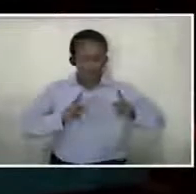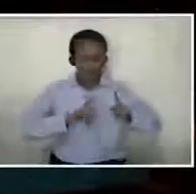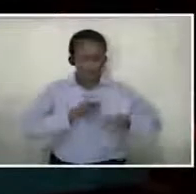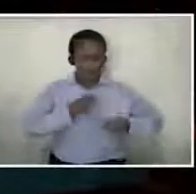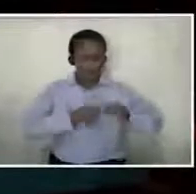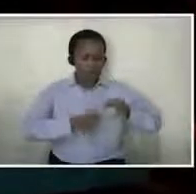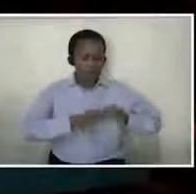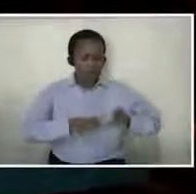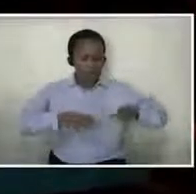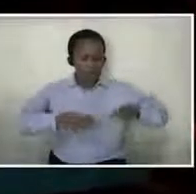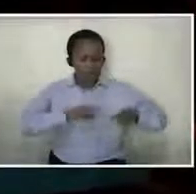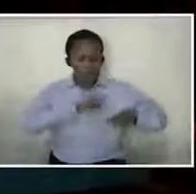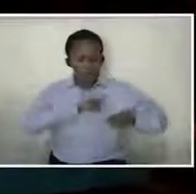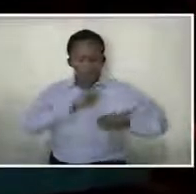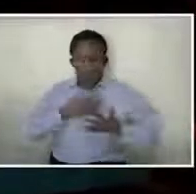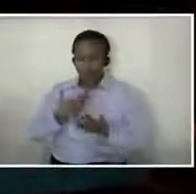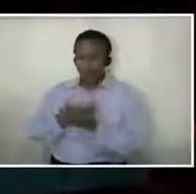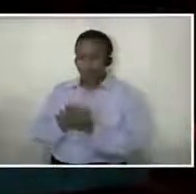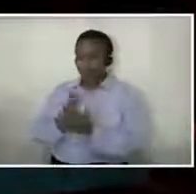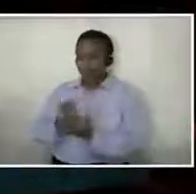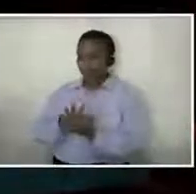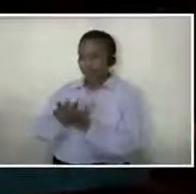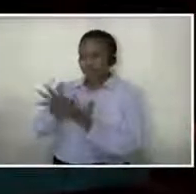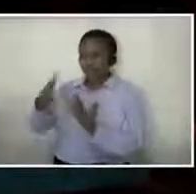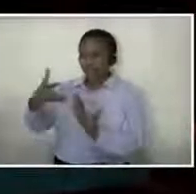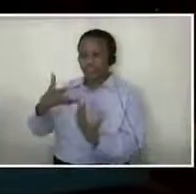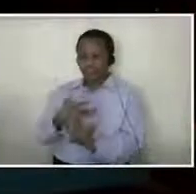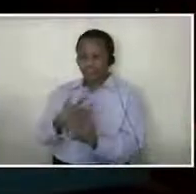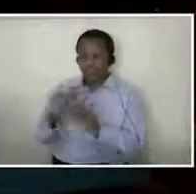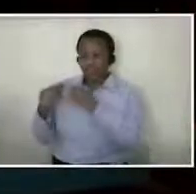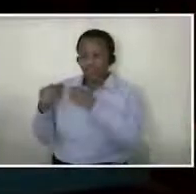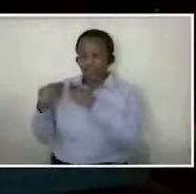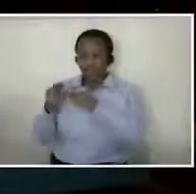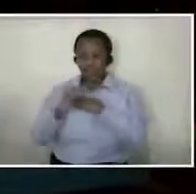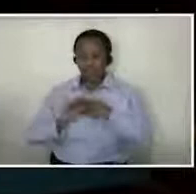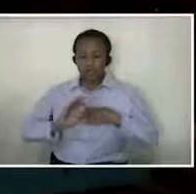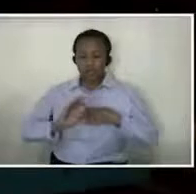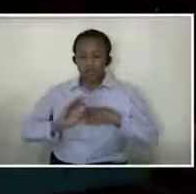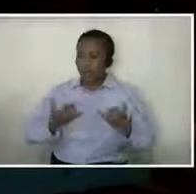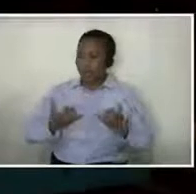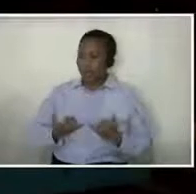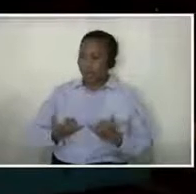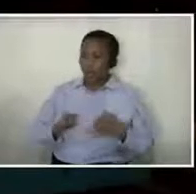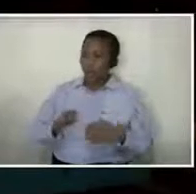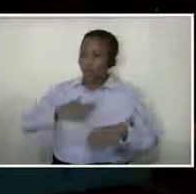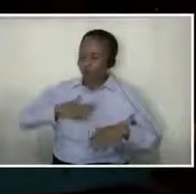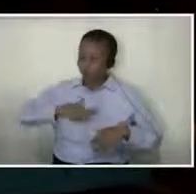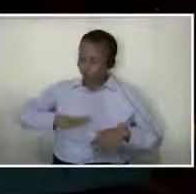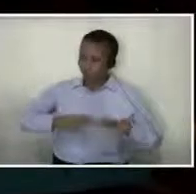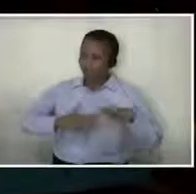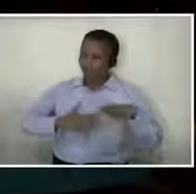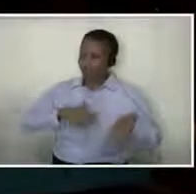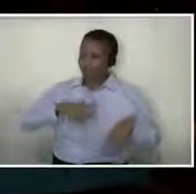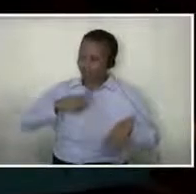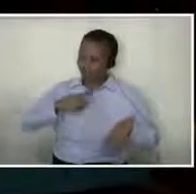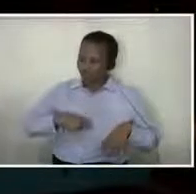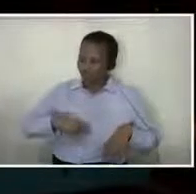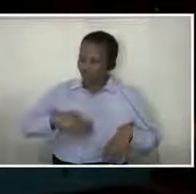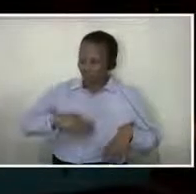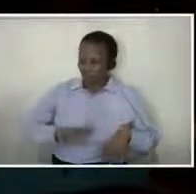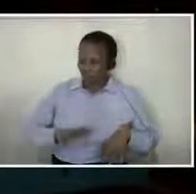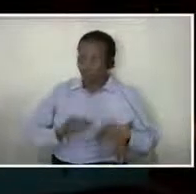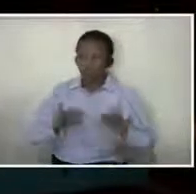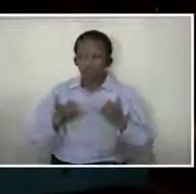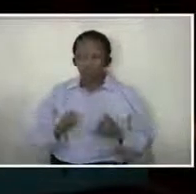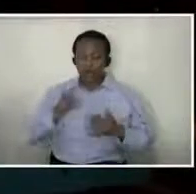to enforce transparency and accountability, which has been a lingering desire. In the interest of the electorate,